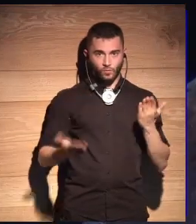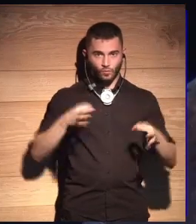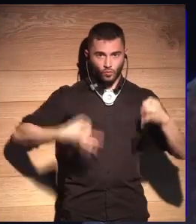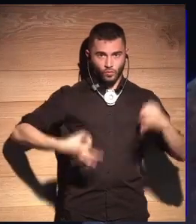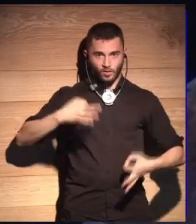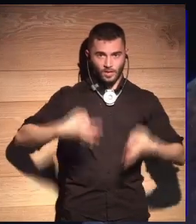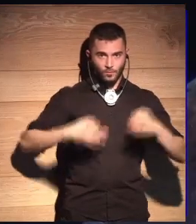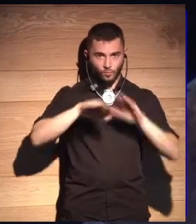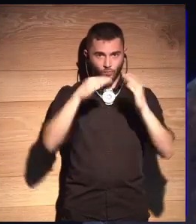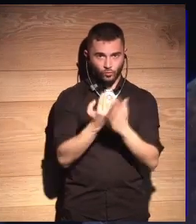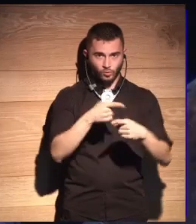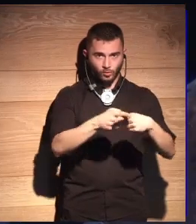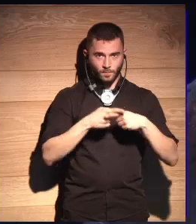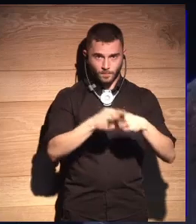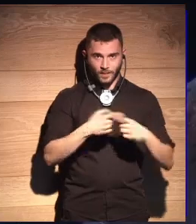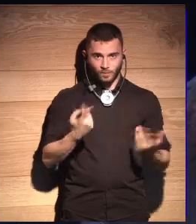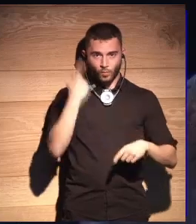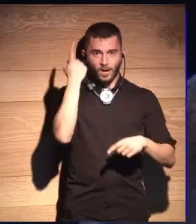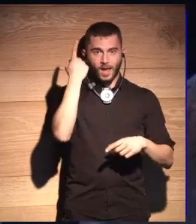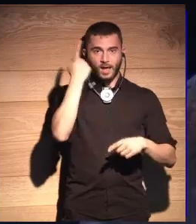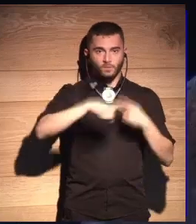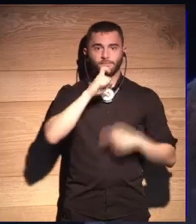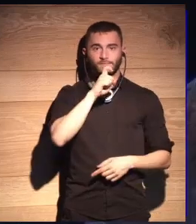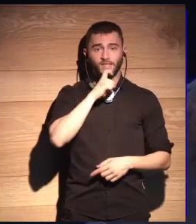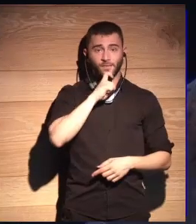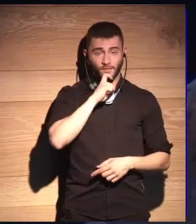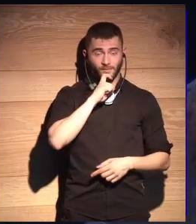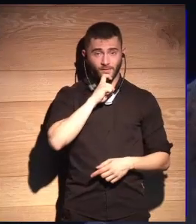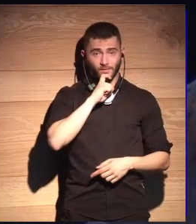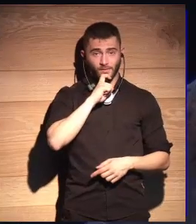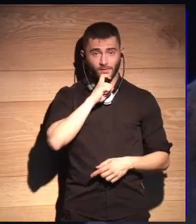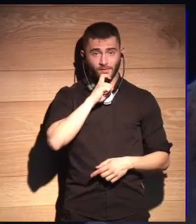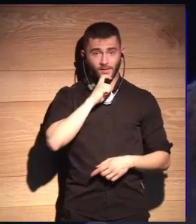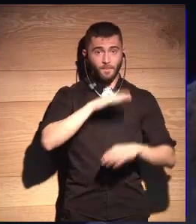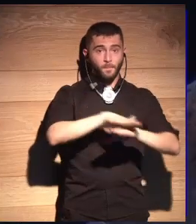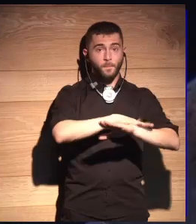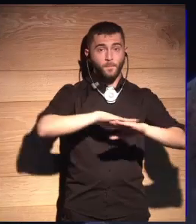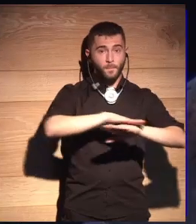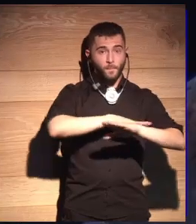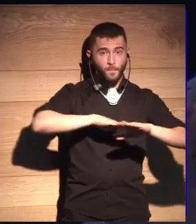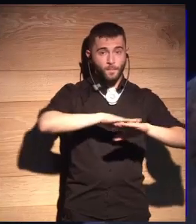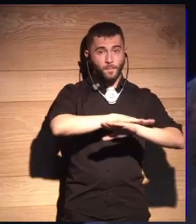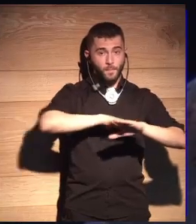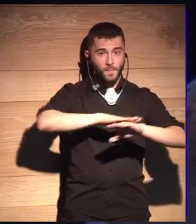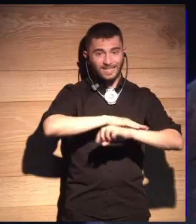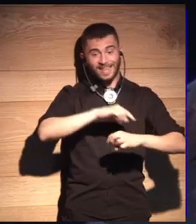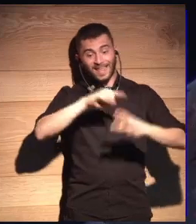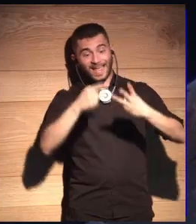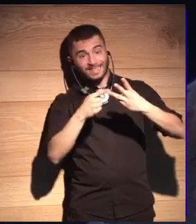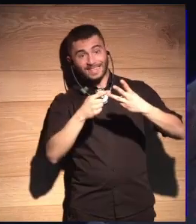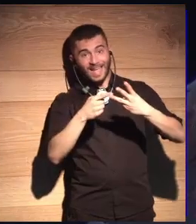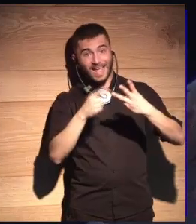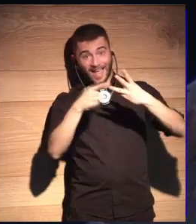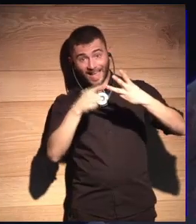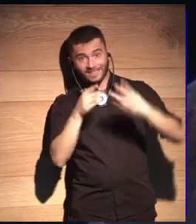think we have is that who is going to be the basis of that sort of neutral third party in a way, once people don't see that either the